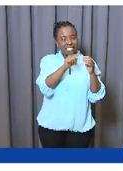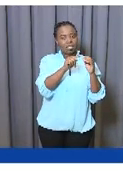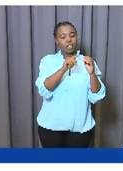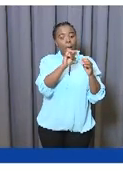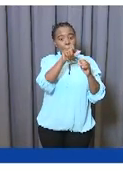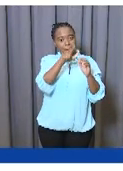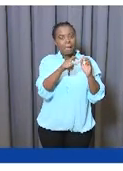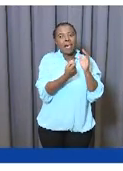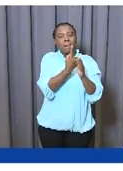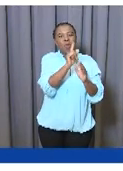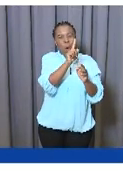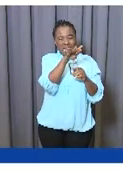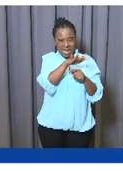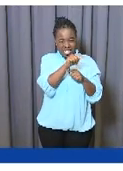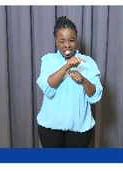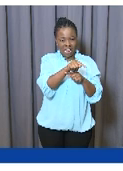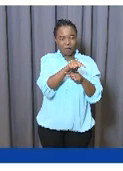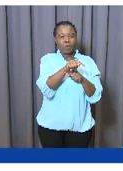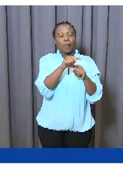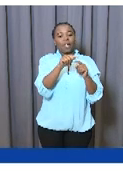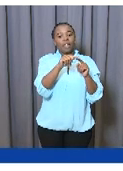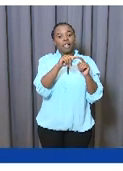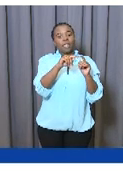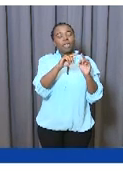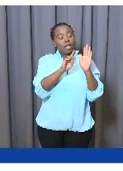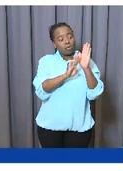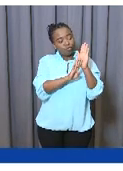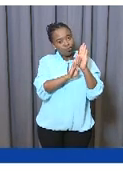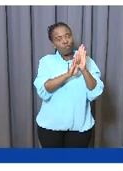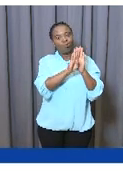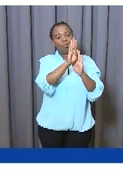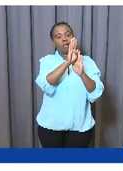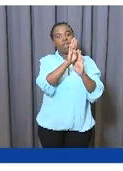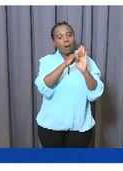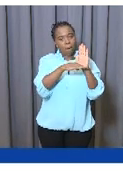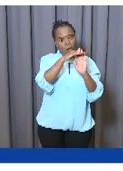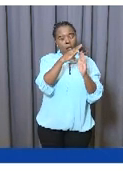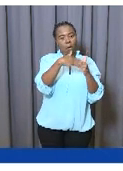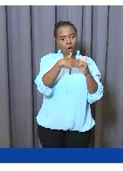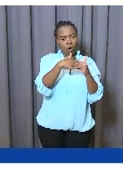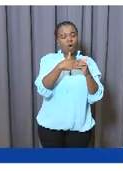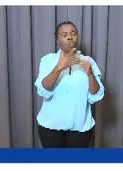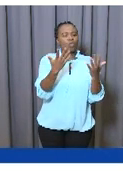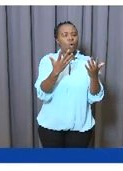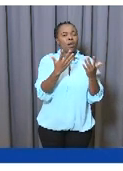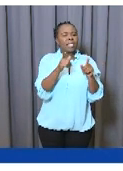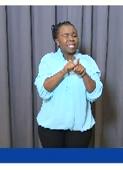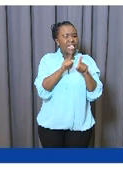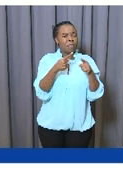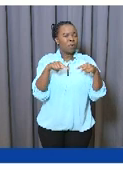area. The graph is spiking, is moving up, and in our case, even if they are